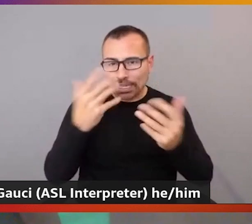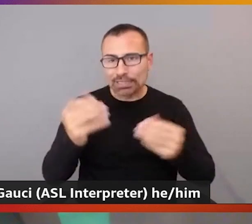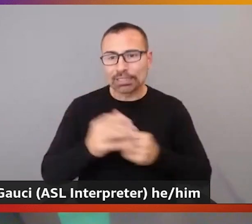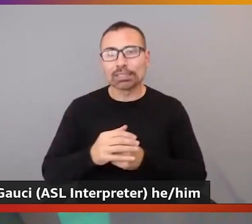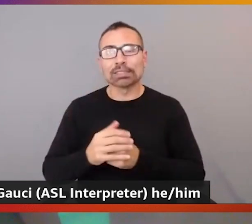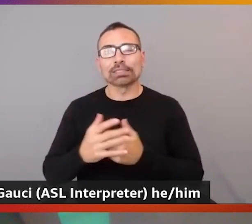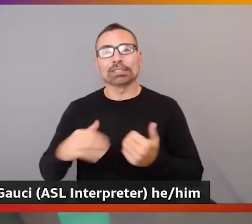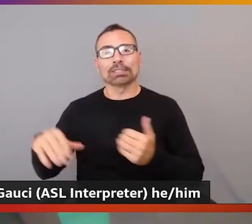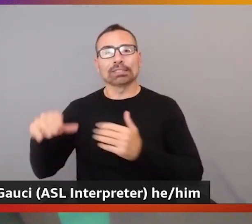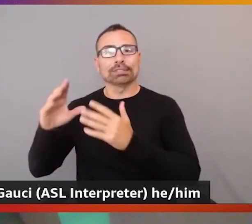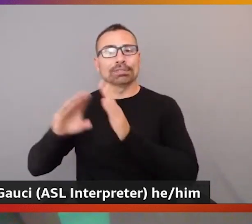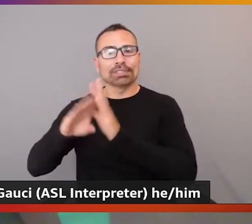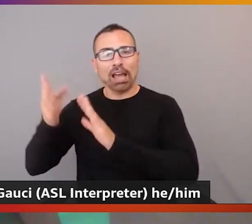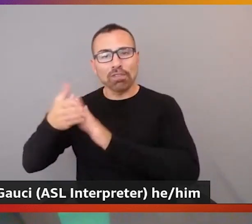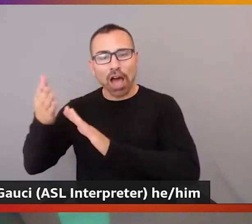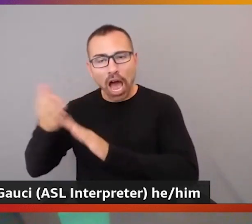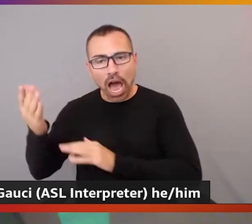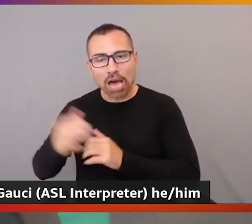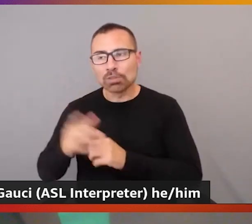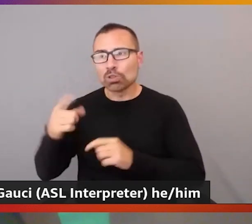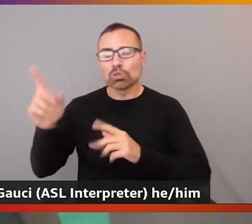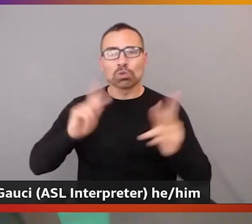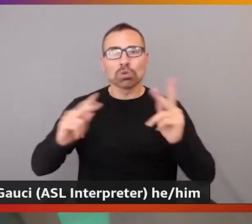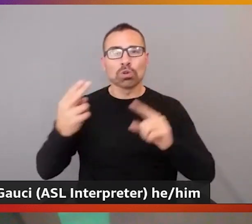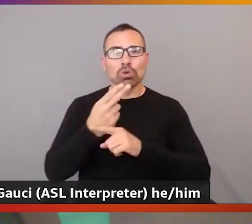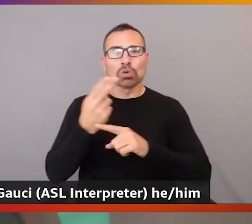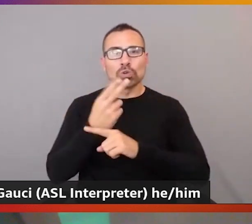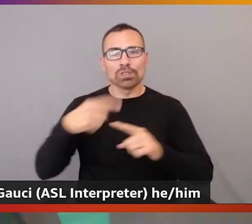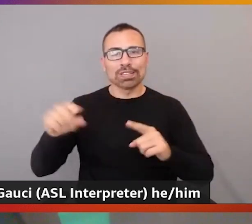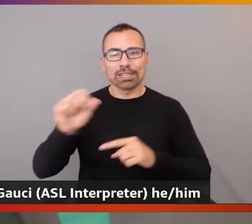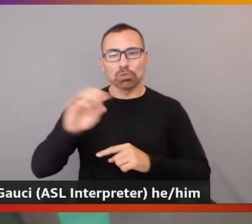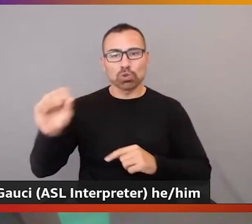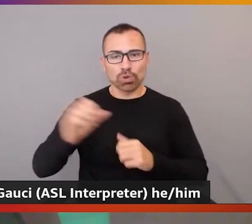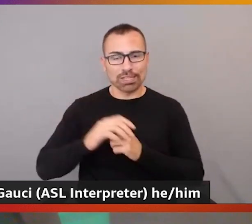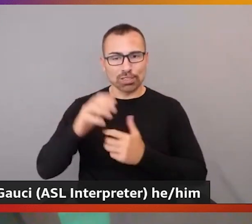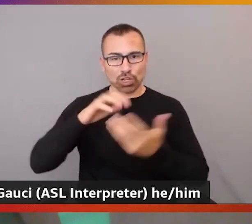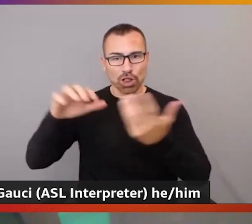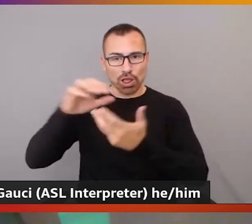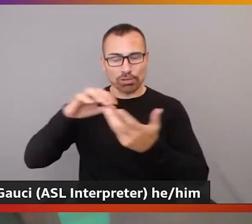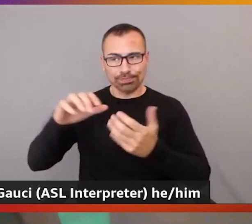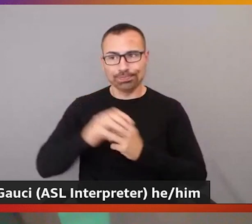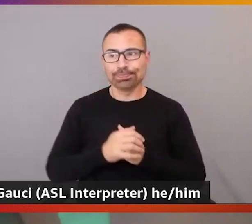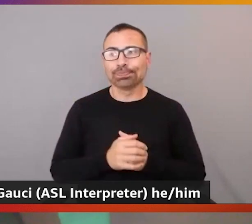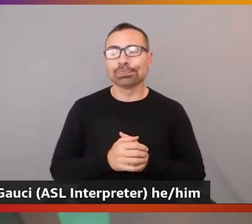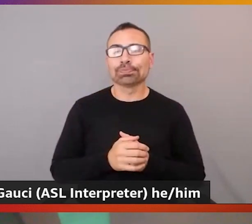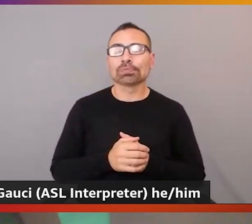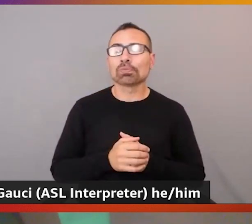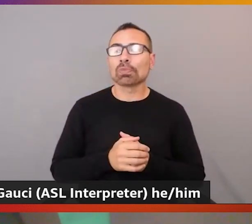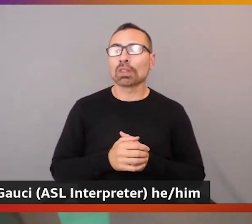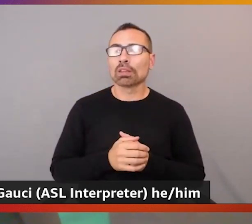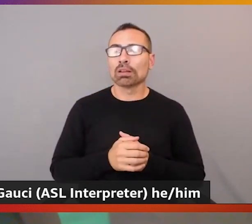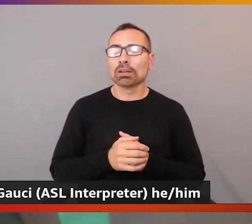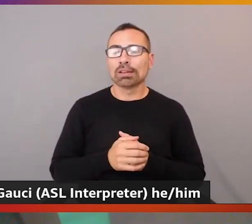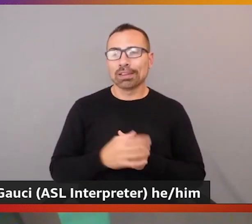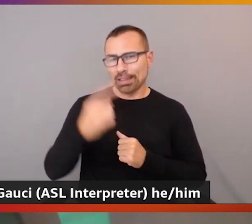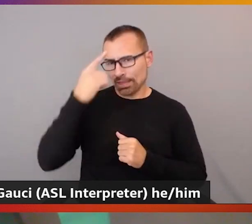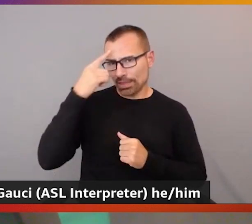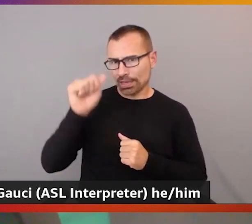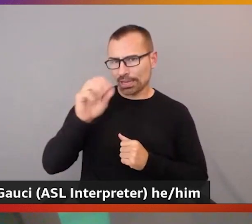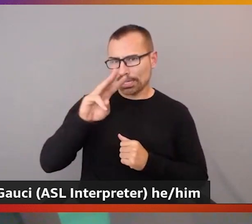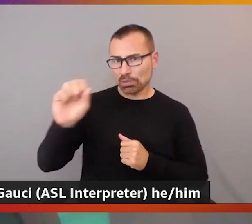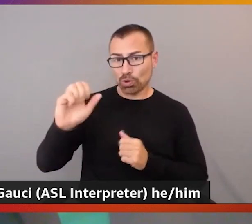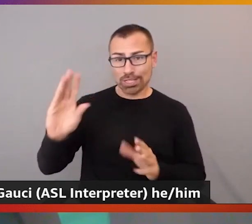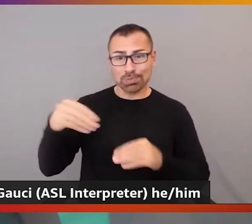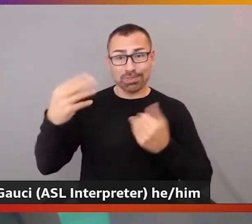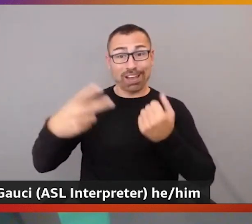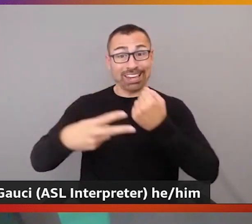applications and workflows on AWS. And so I think of EFS as providing storage that kind of